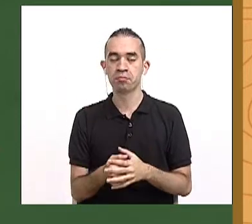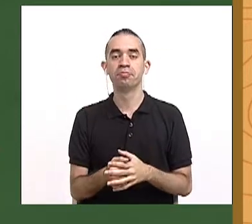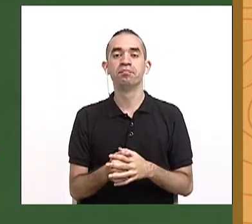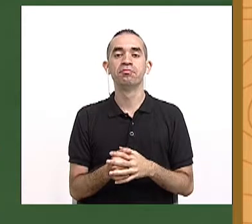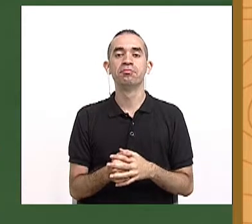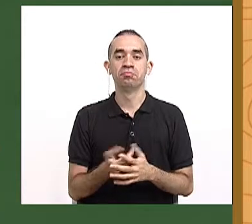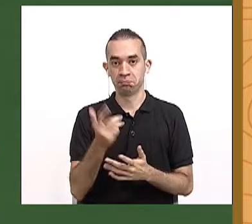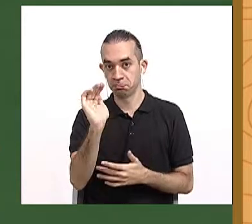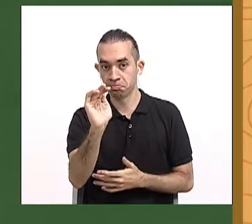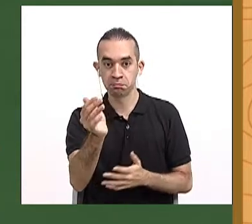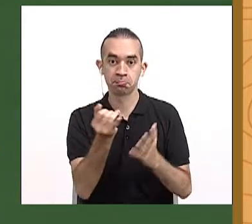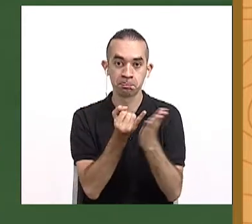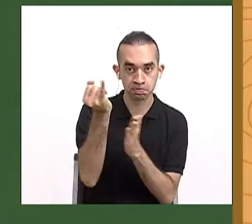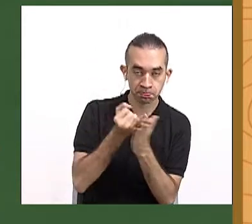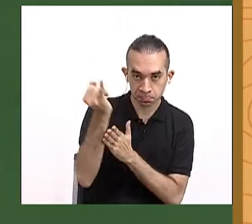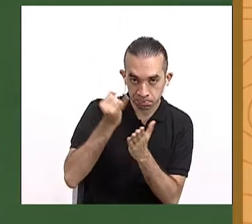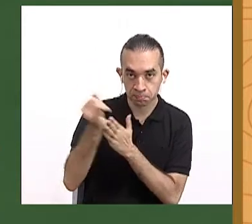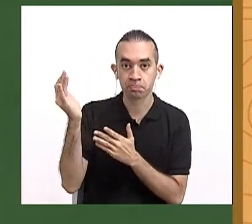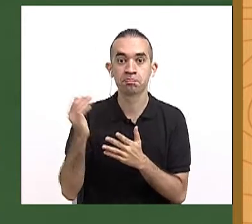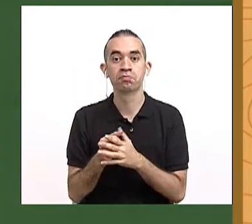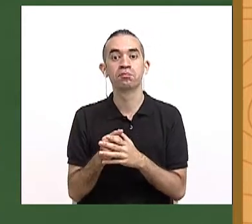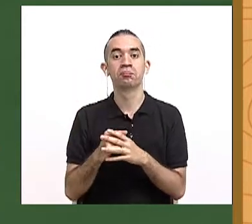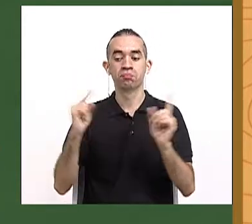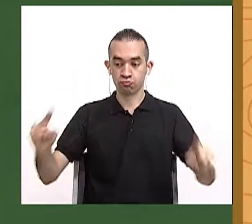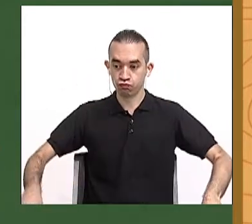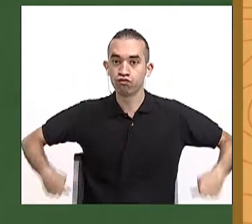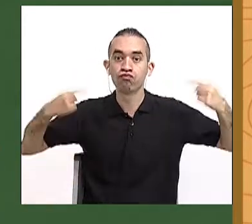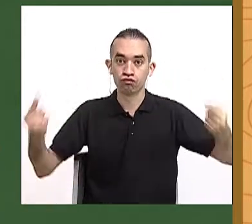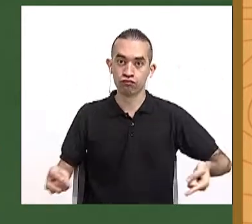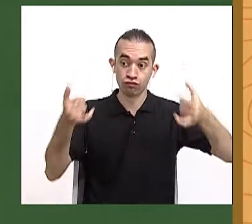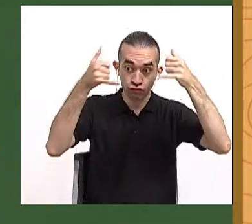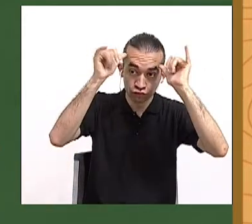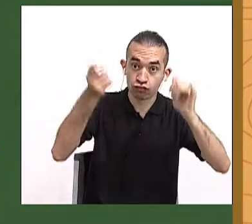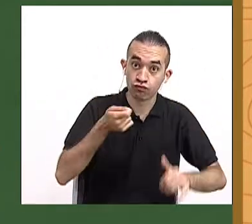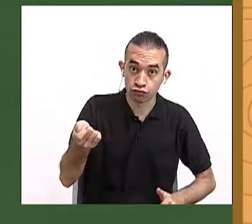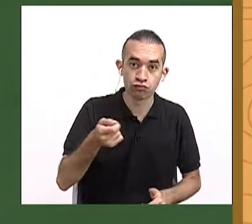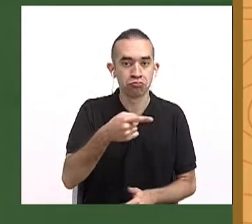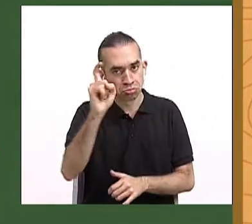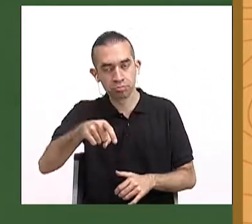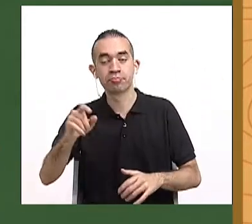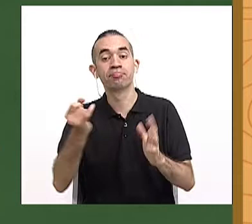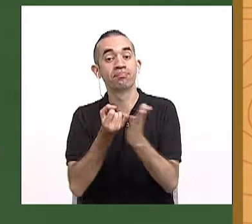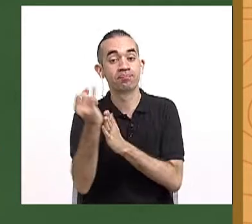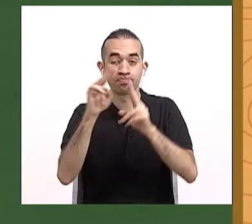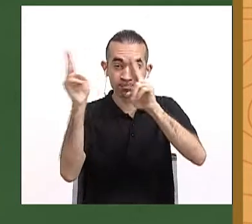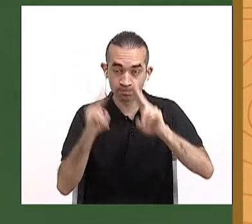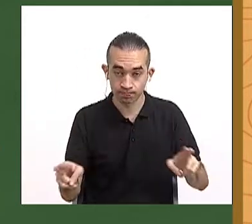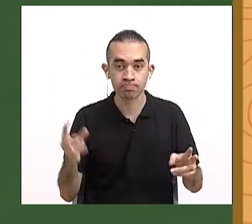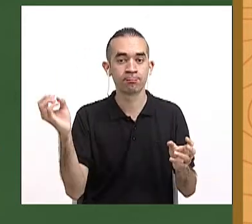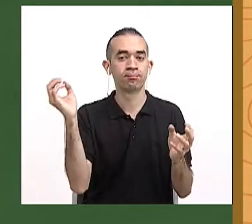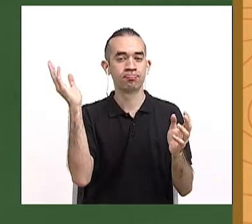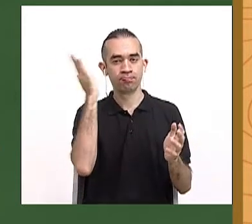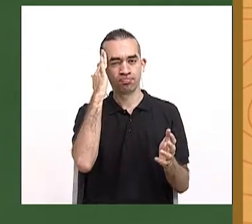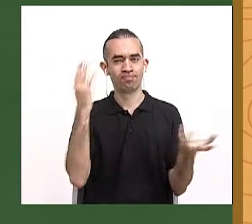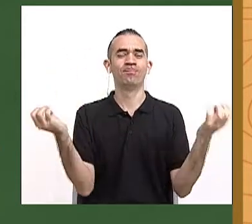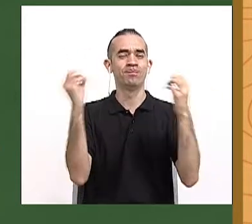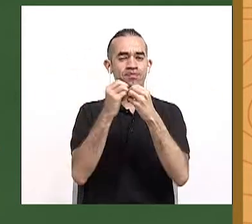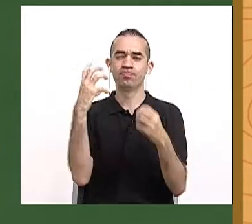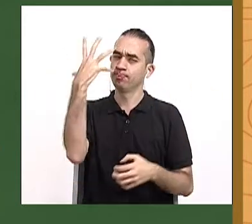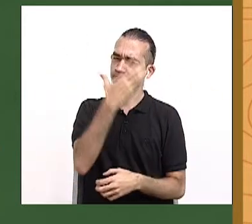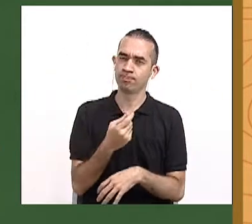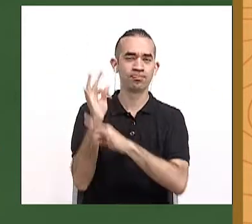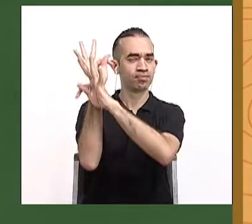about Oxfordine and Oxcart traditions in Costa Rica on the internet to know more about this beautiful